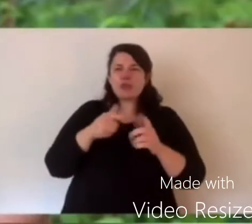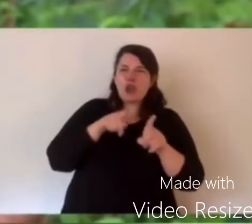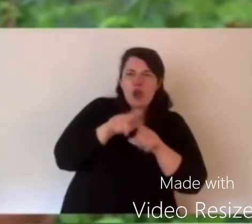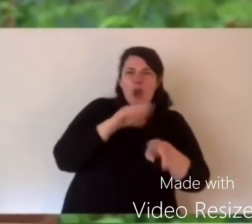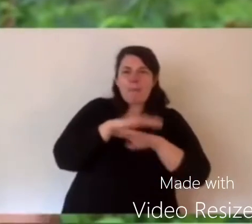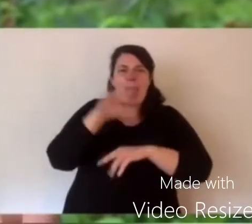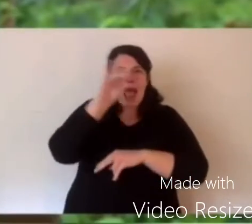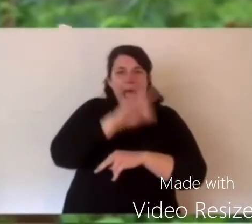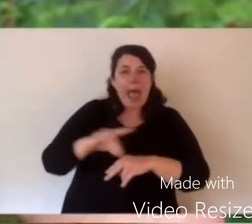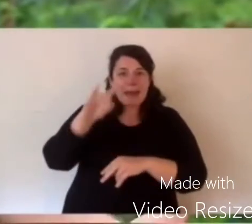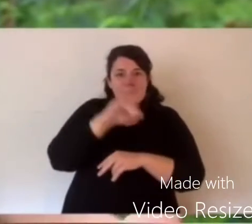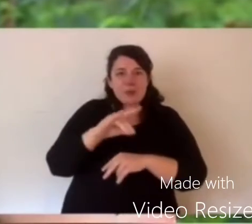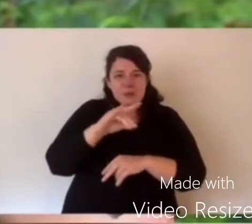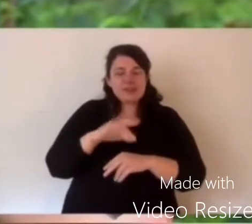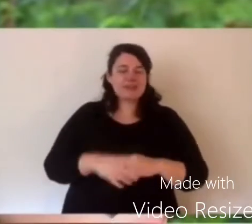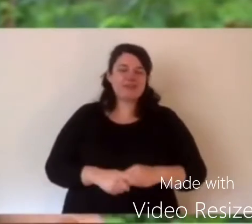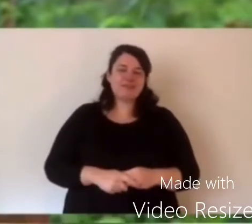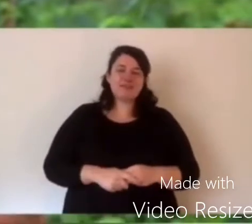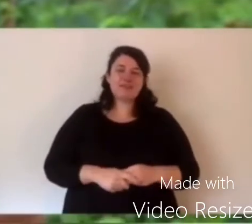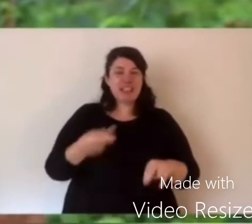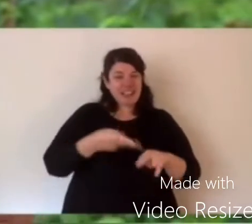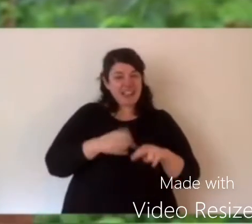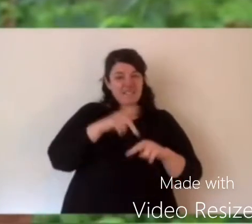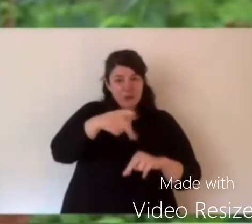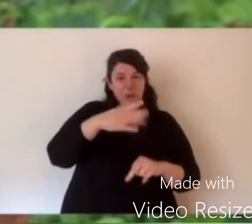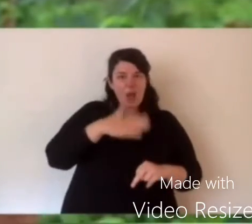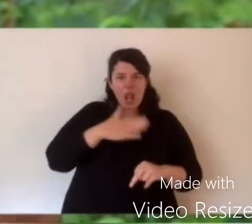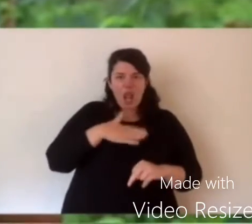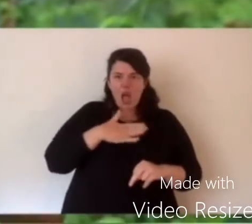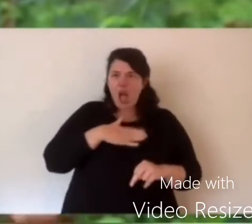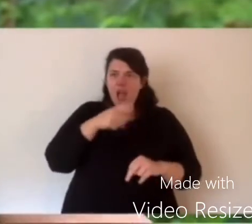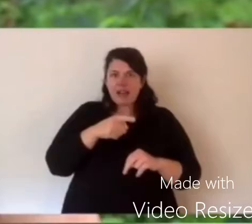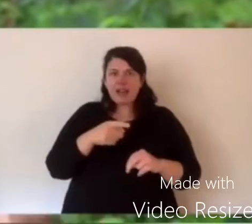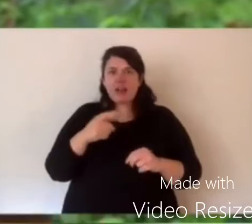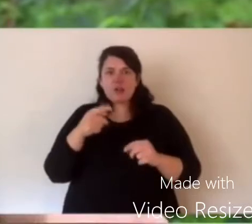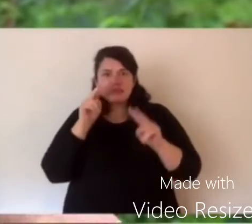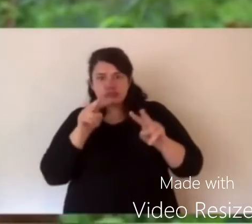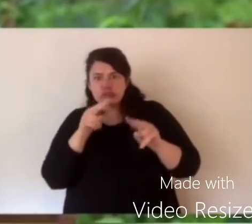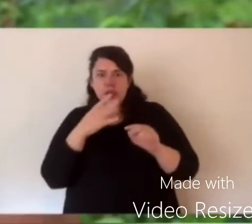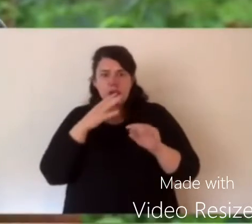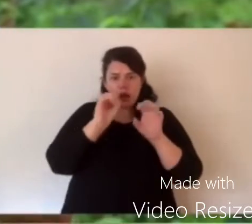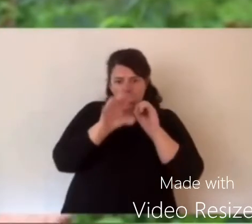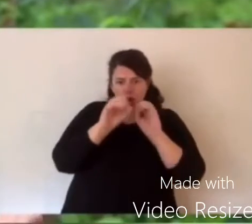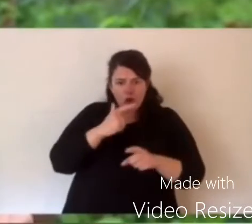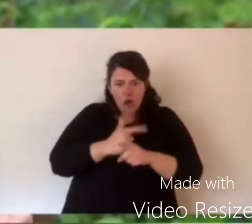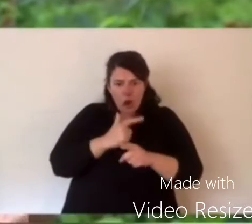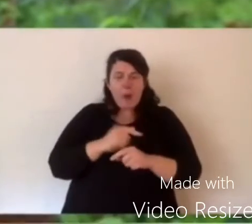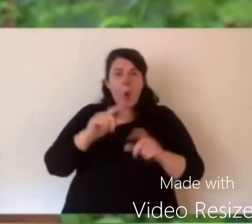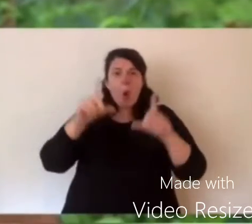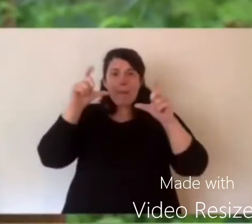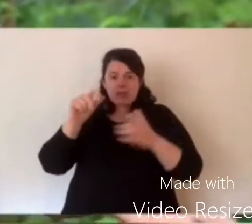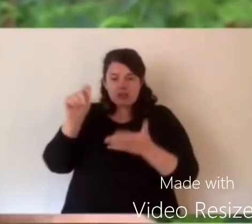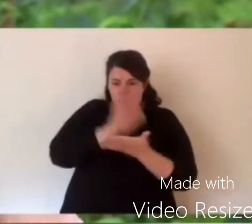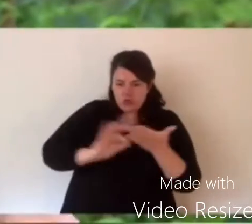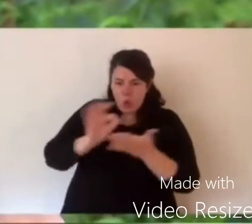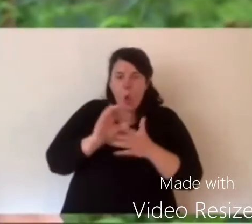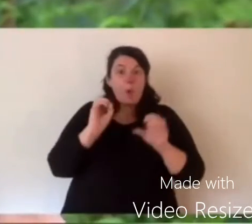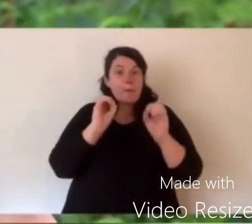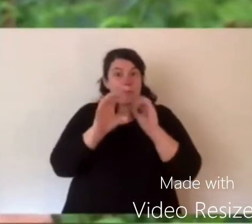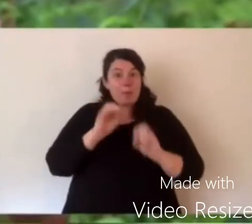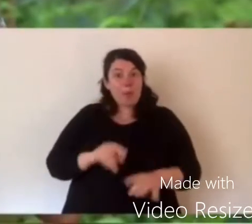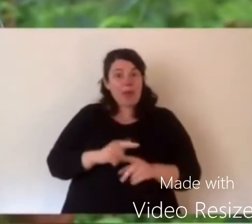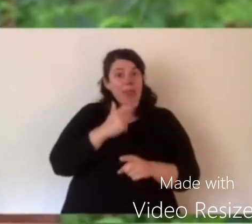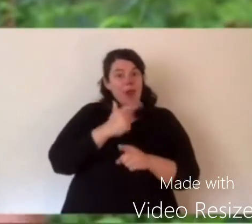So this is a great distraction for us, and hopefully you. If you like what you've seen or want to show me your homework, just put it into the